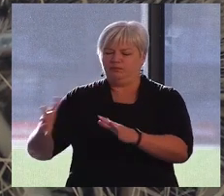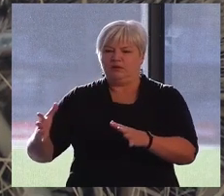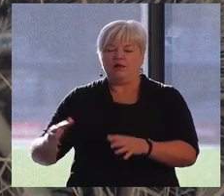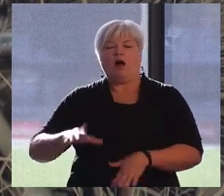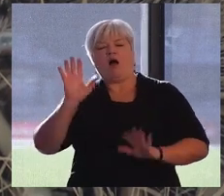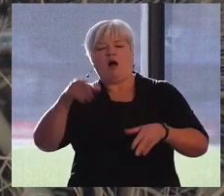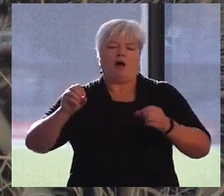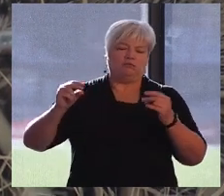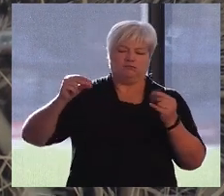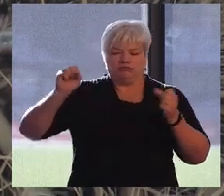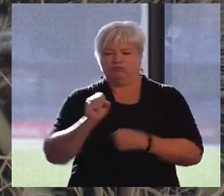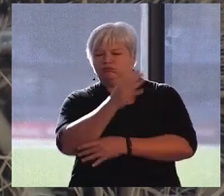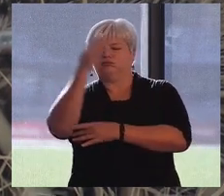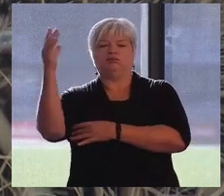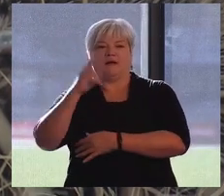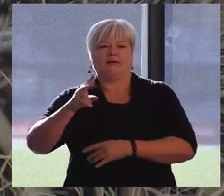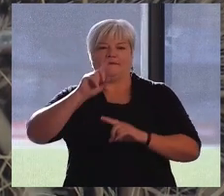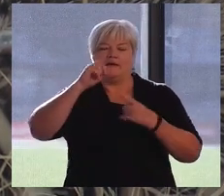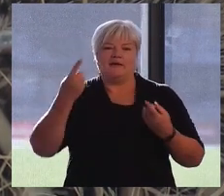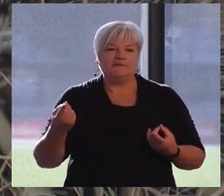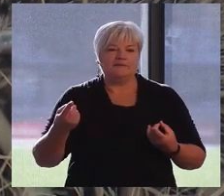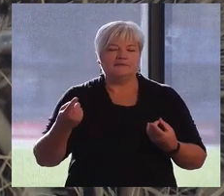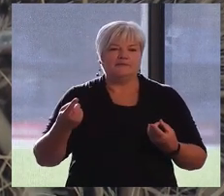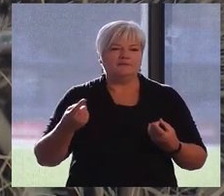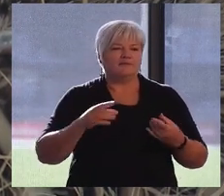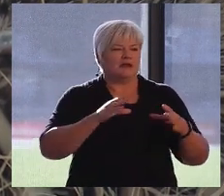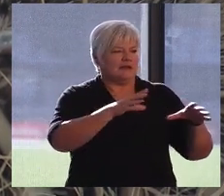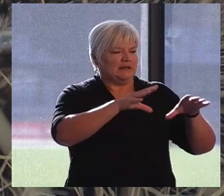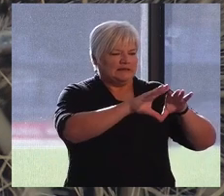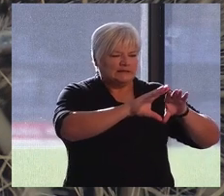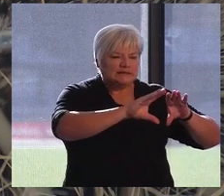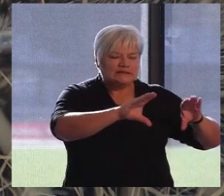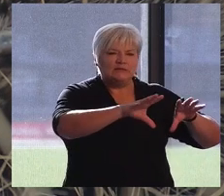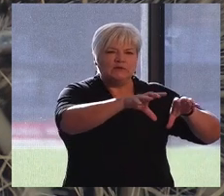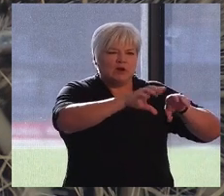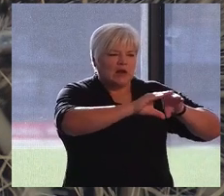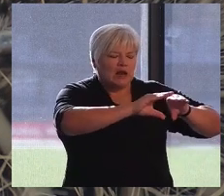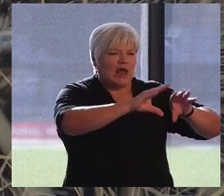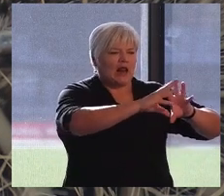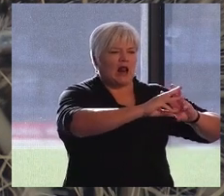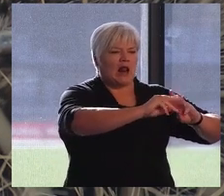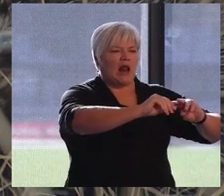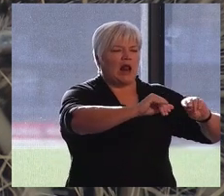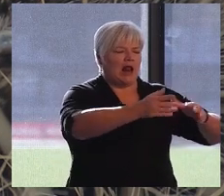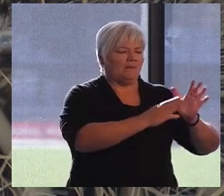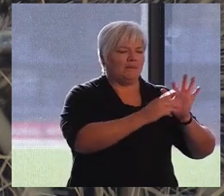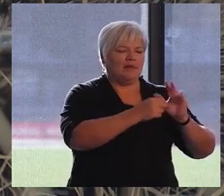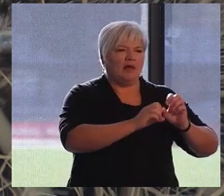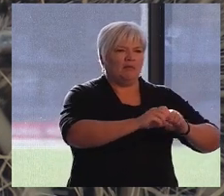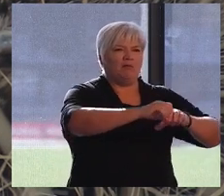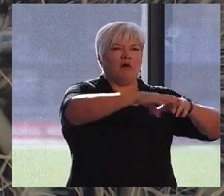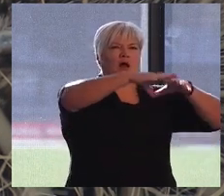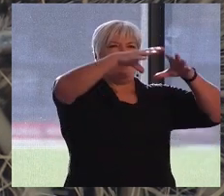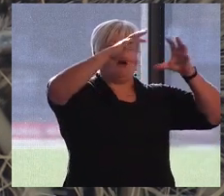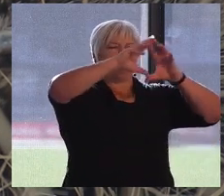permafrost has melted and released all of the methane, you can't put that back. So we have this urgency that drives all of us. Every